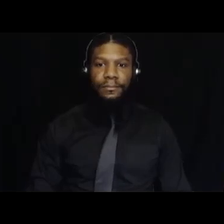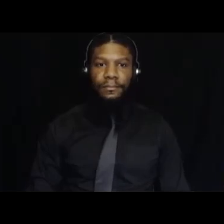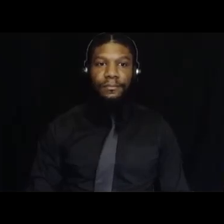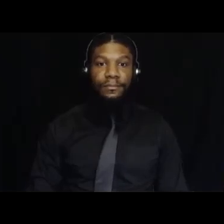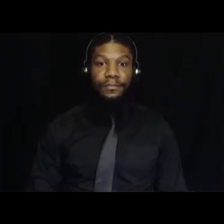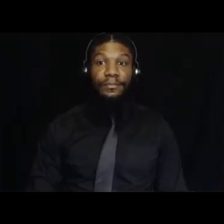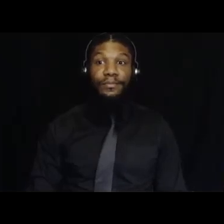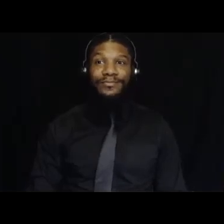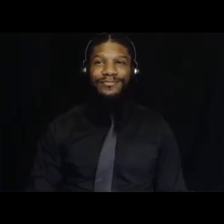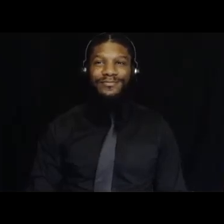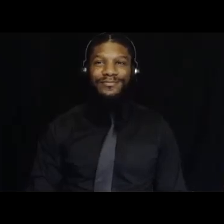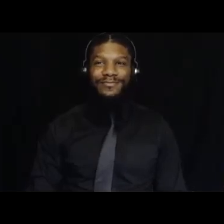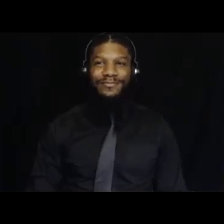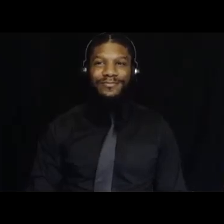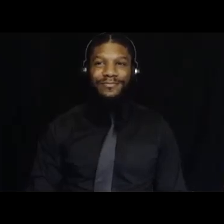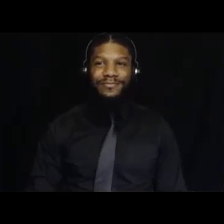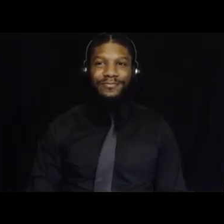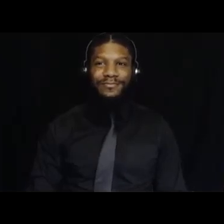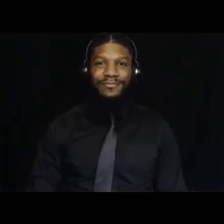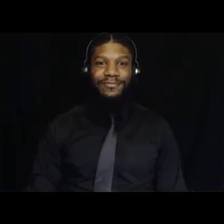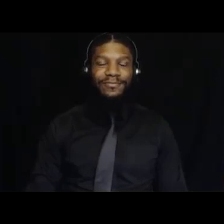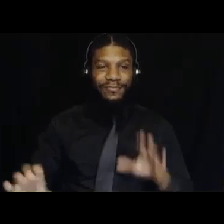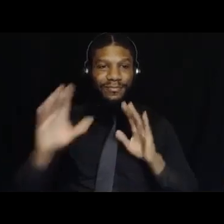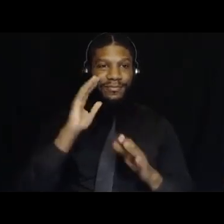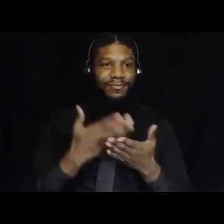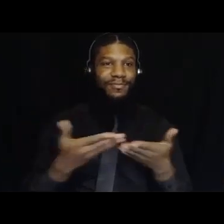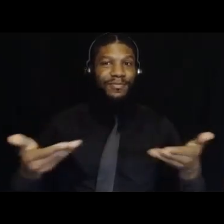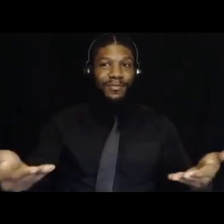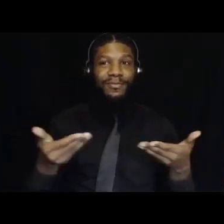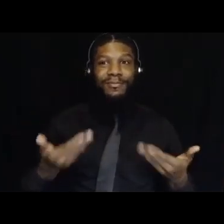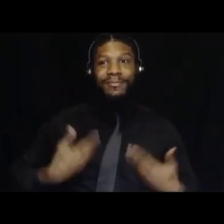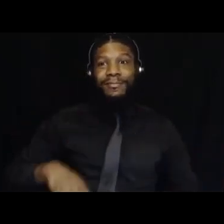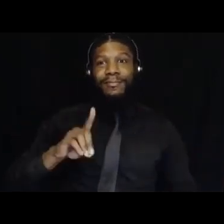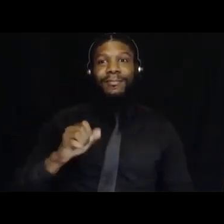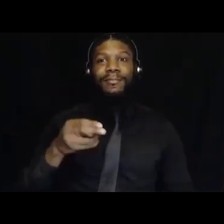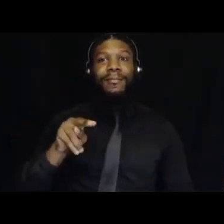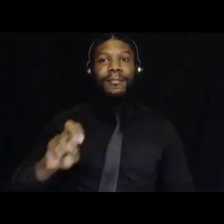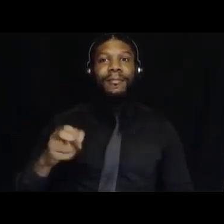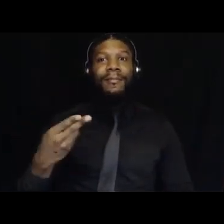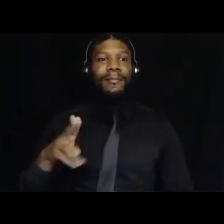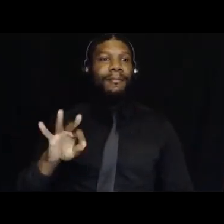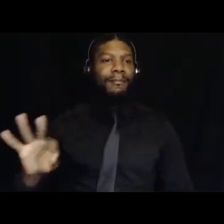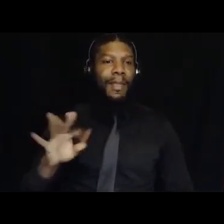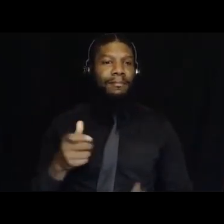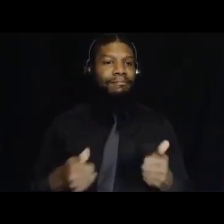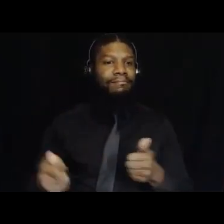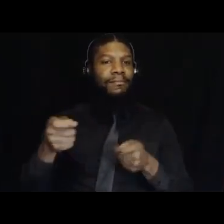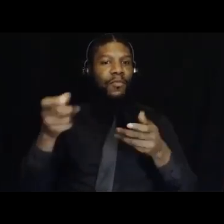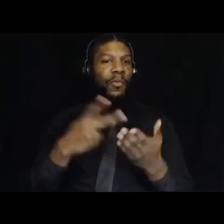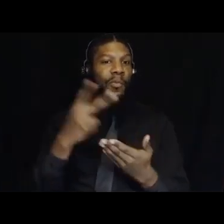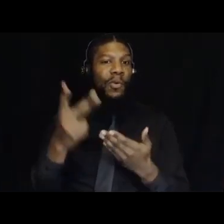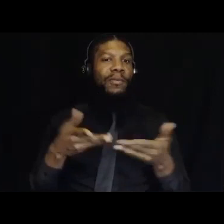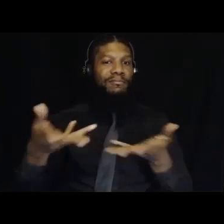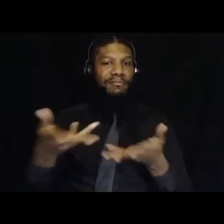Hello, everyone, and welcome. My name is Dan Huff, Director of Public Programs and Community Engagement at the Studio Museum in Harlem, and we are thrilled to